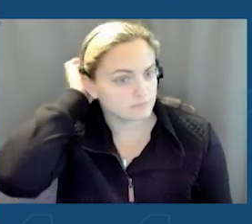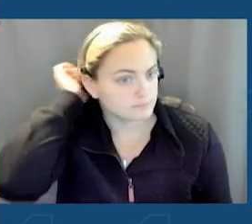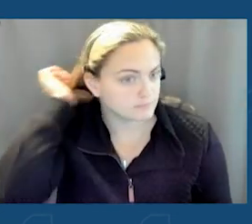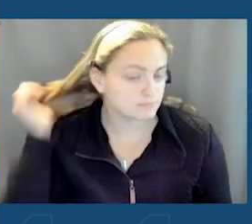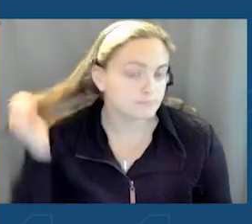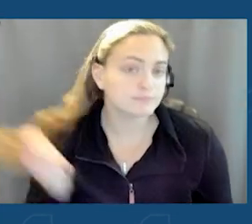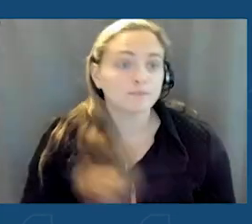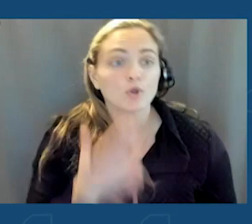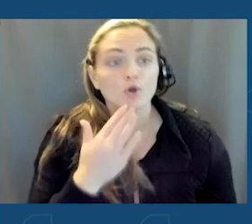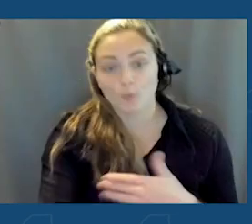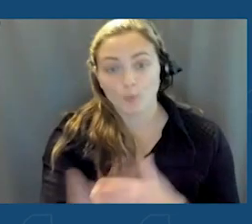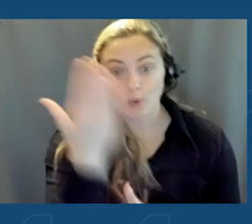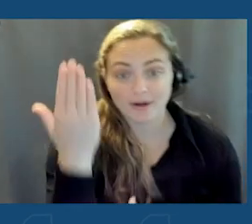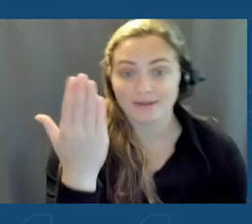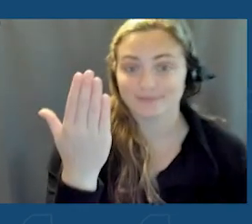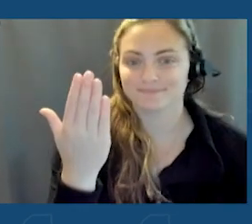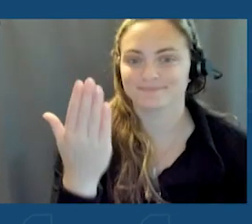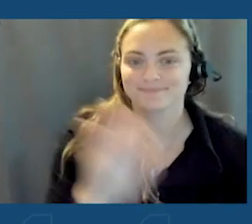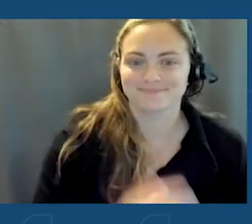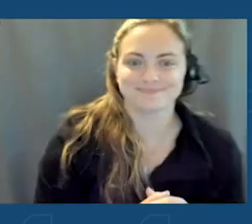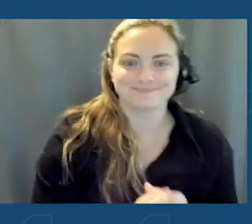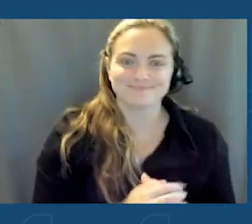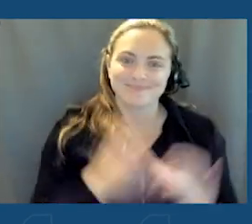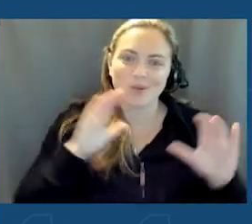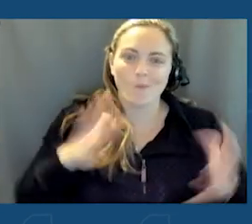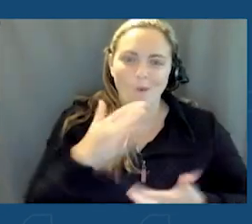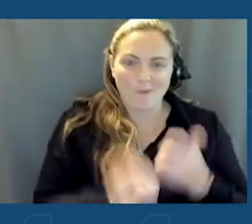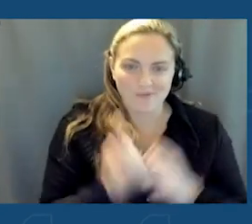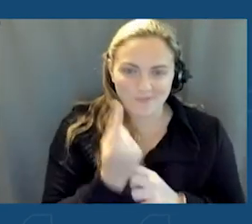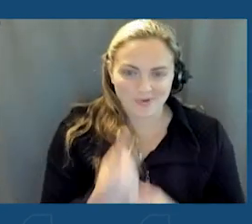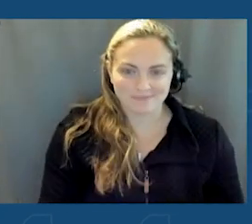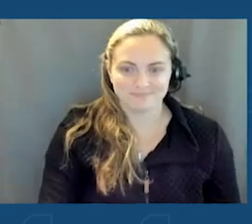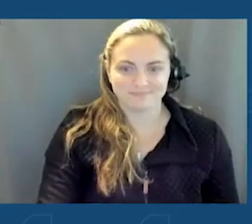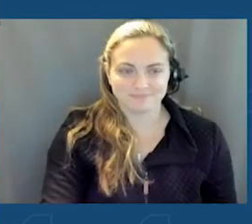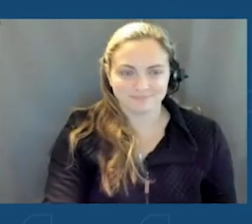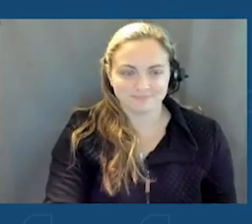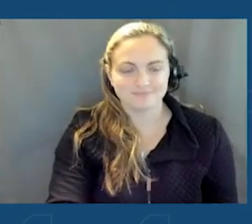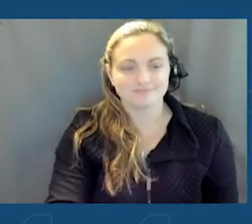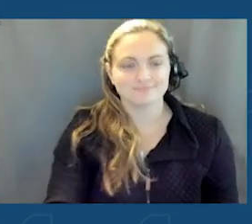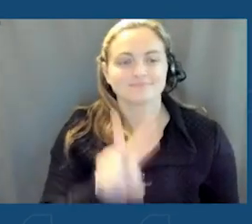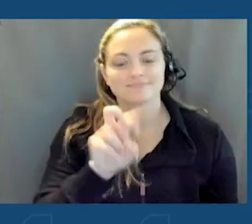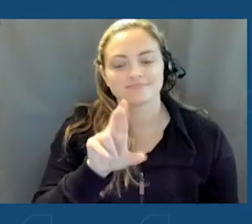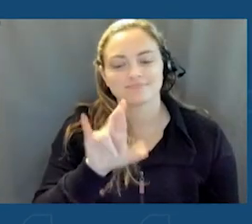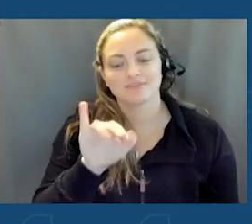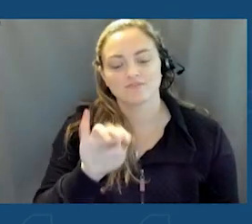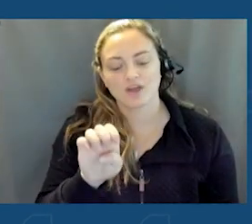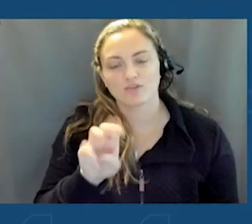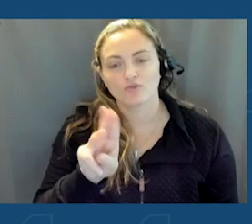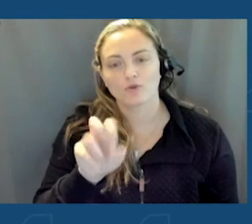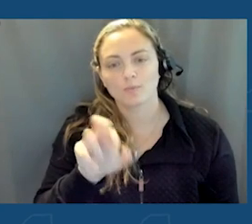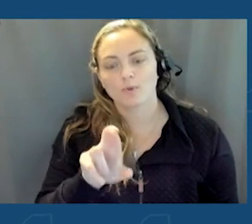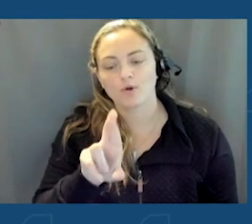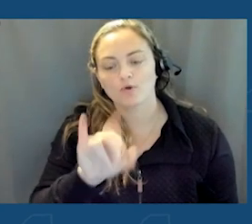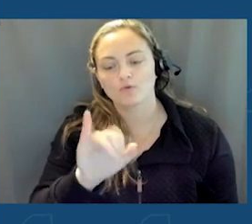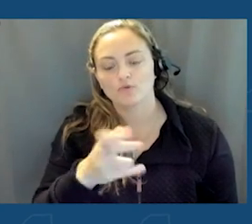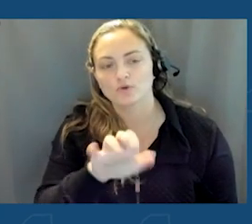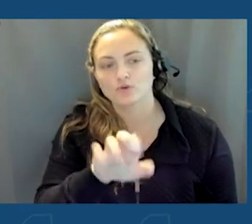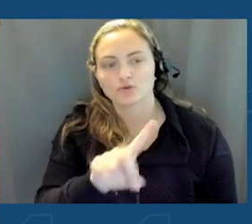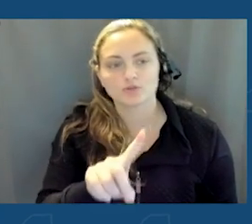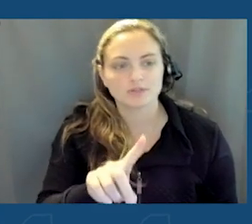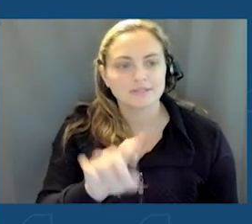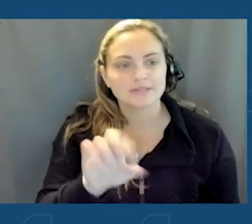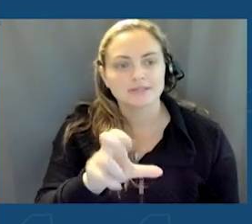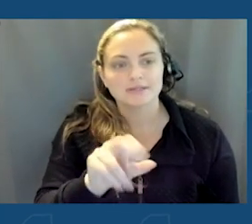Good morning. Good morning. And welcome, everyone. I'm Valerie Barton Richardson. I'm a Chief Administrative Officer